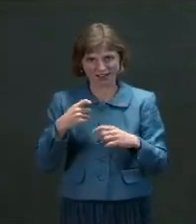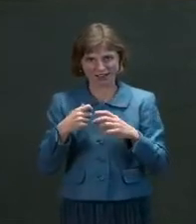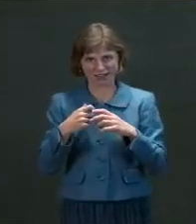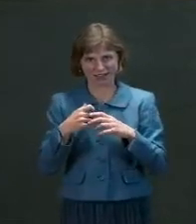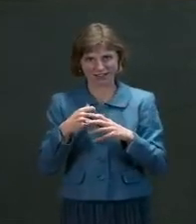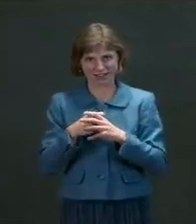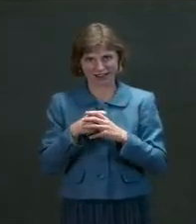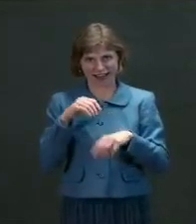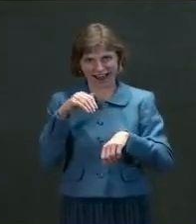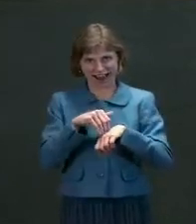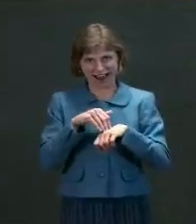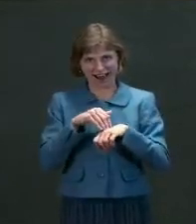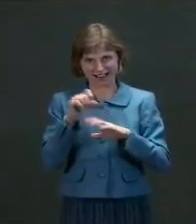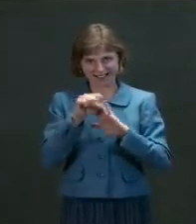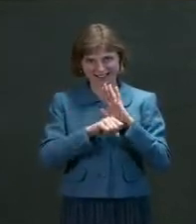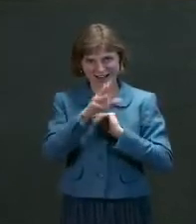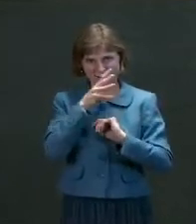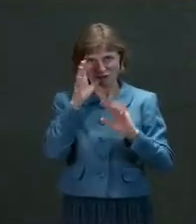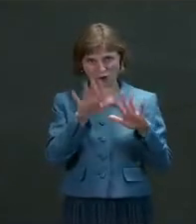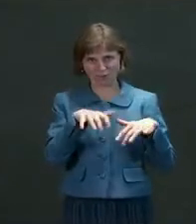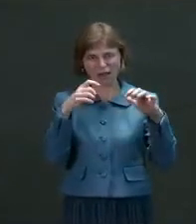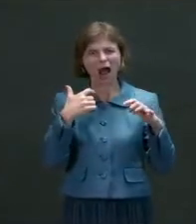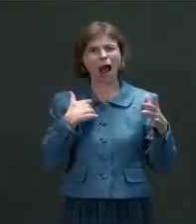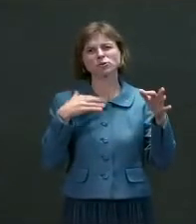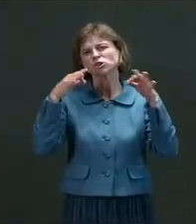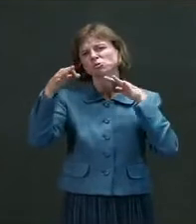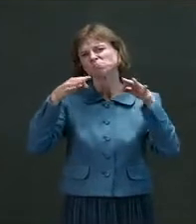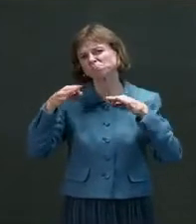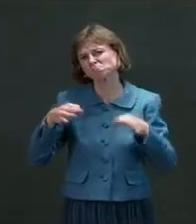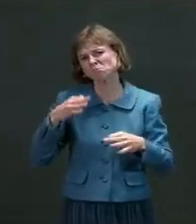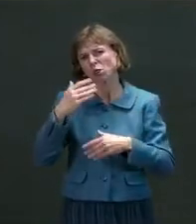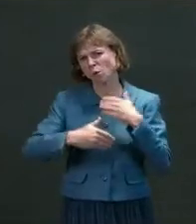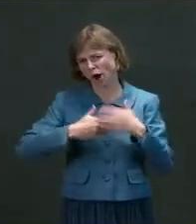Stadium. So I was just going to walk you guys through the process.